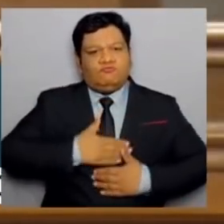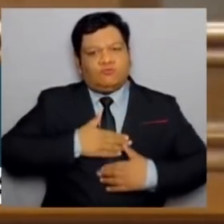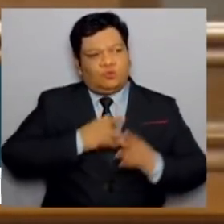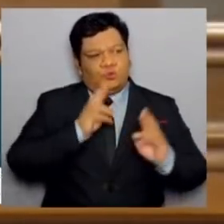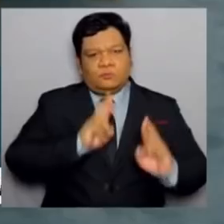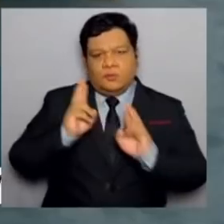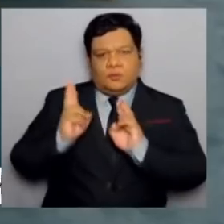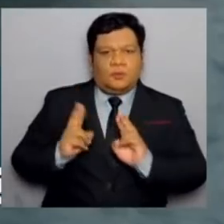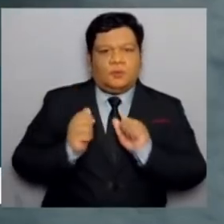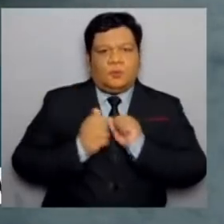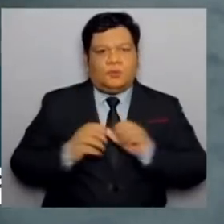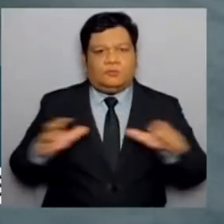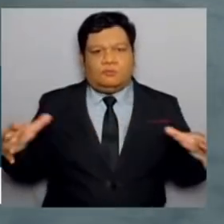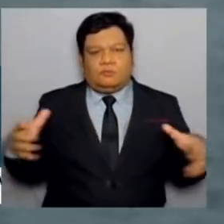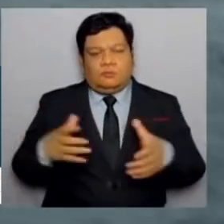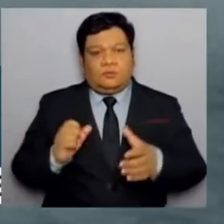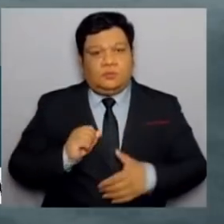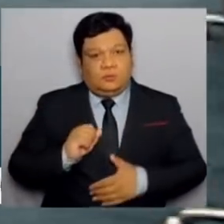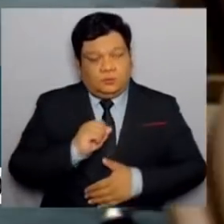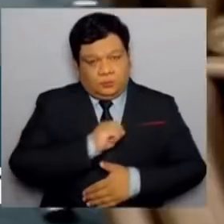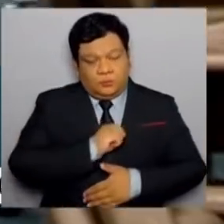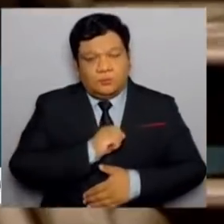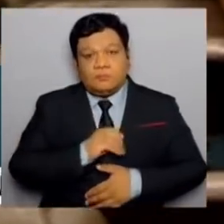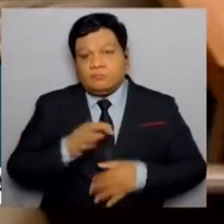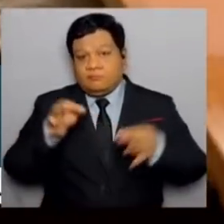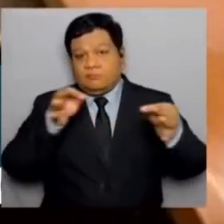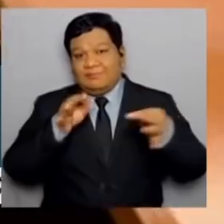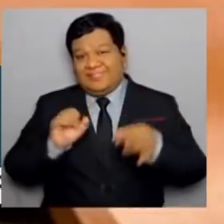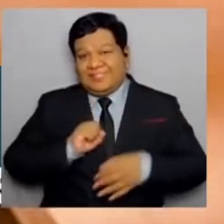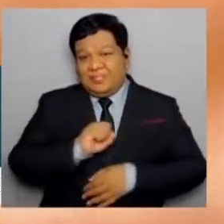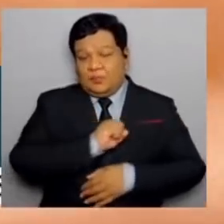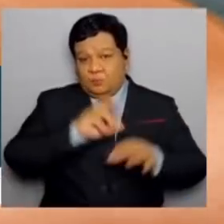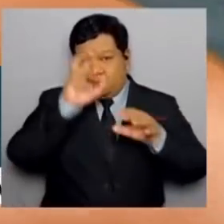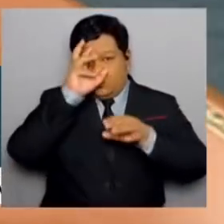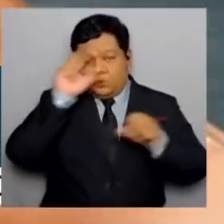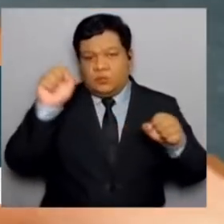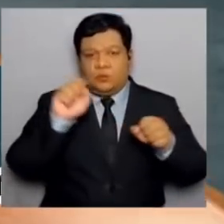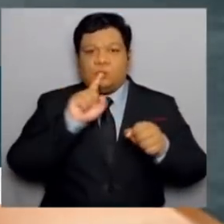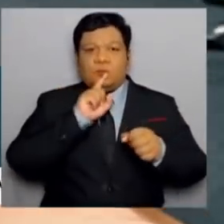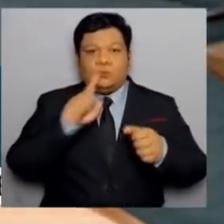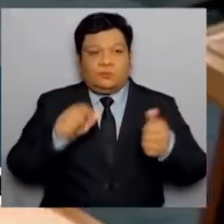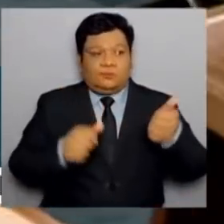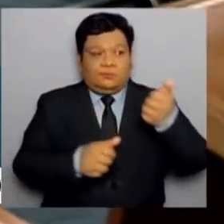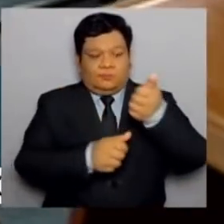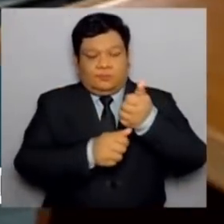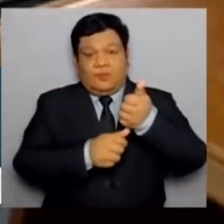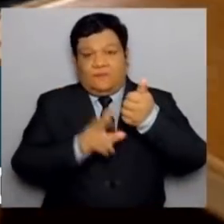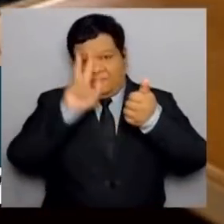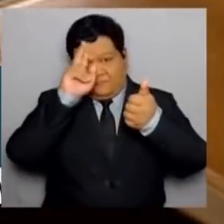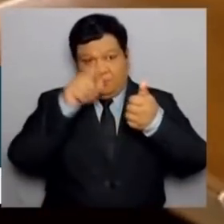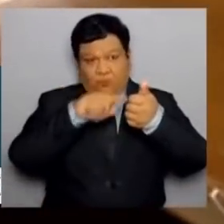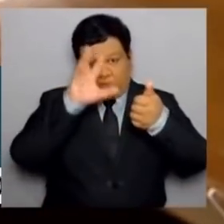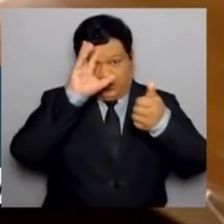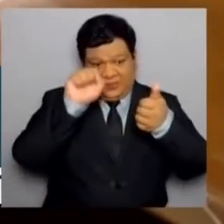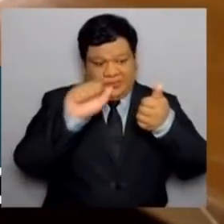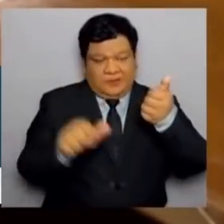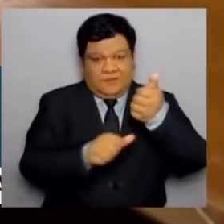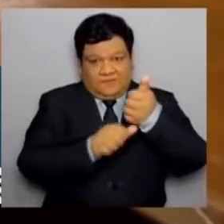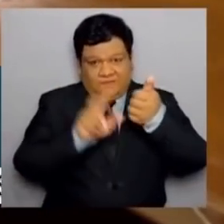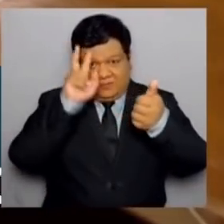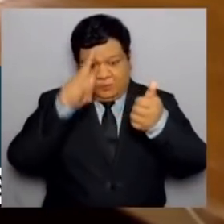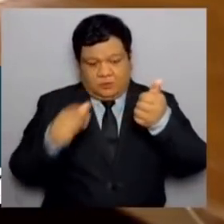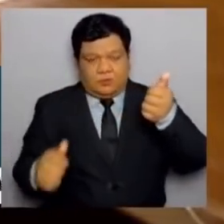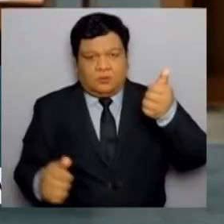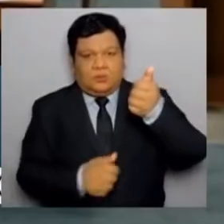her colleagues. He adds a Senate President is third in the Constitution's line of succession, controls the yearly budget of the